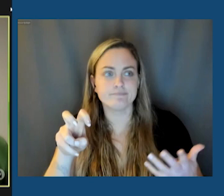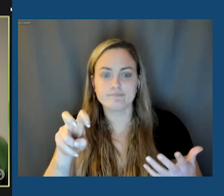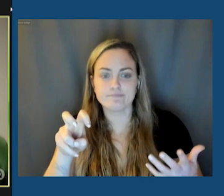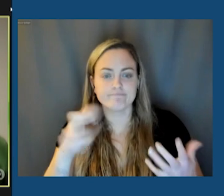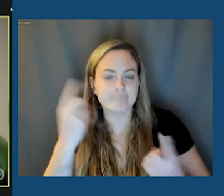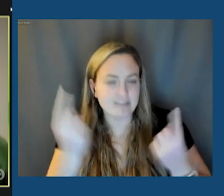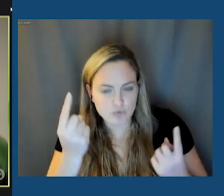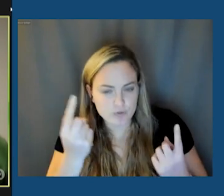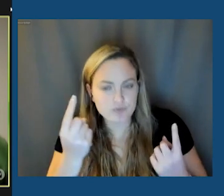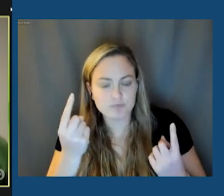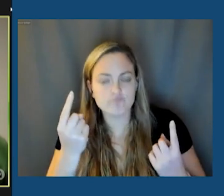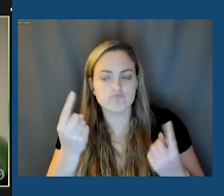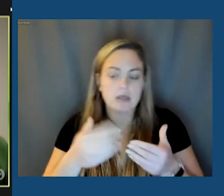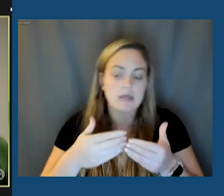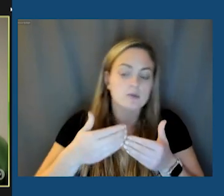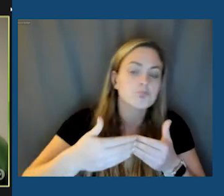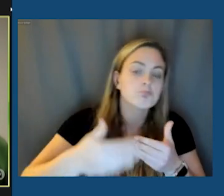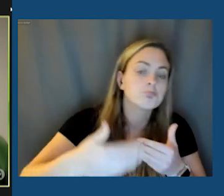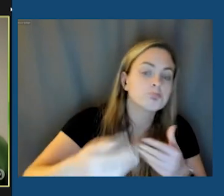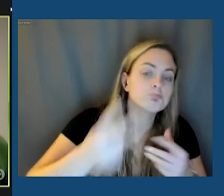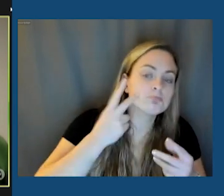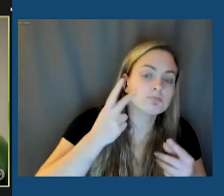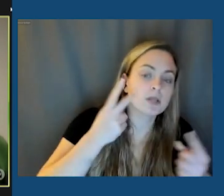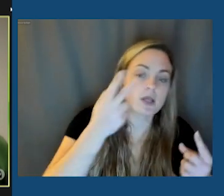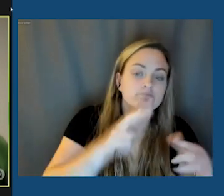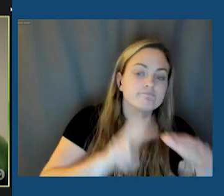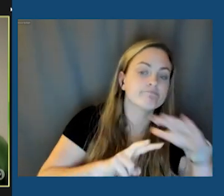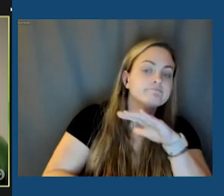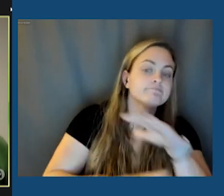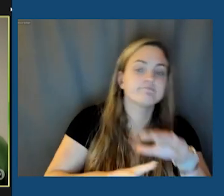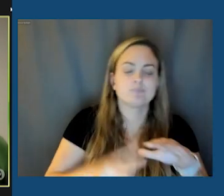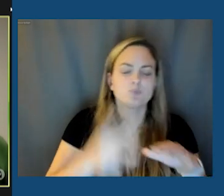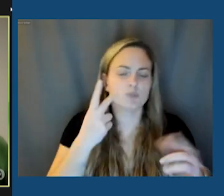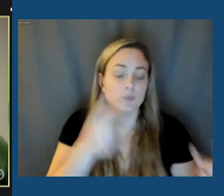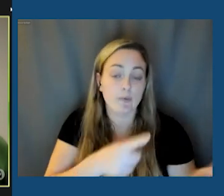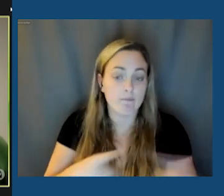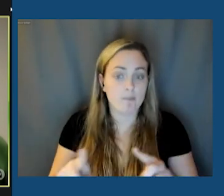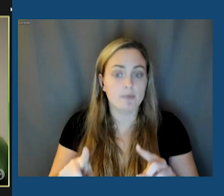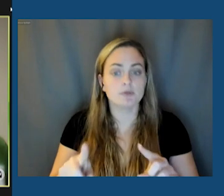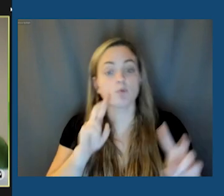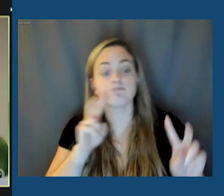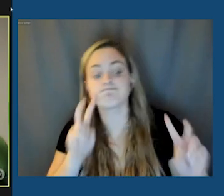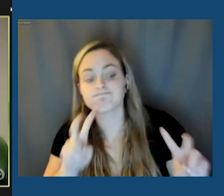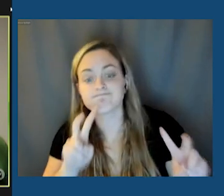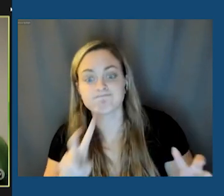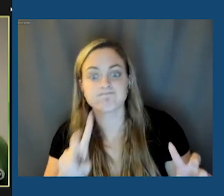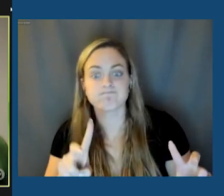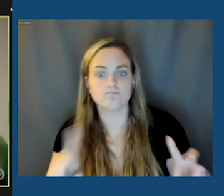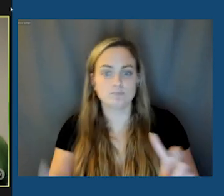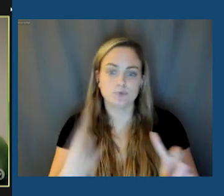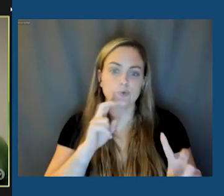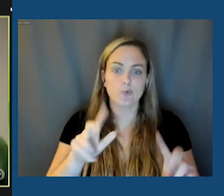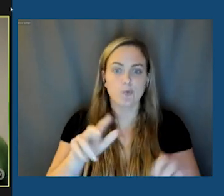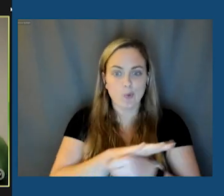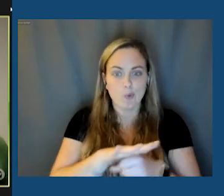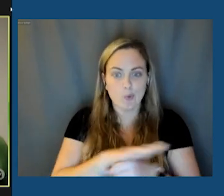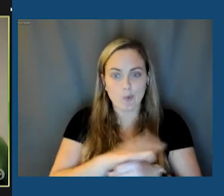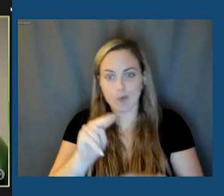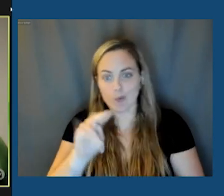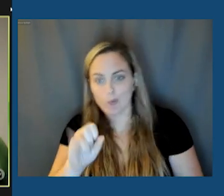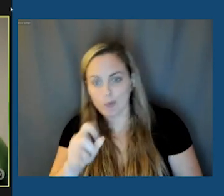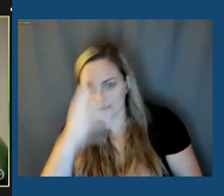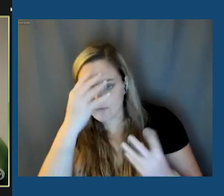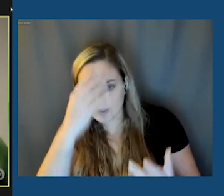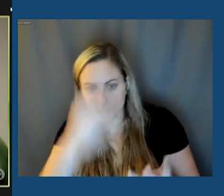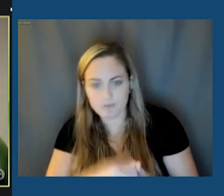considerations as tonight and tomorrow morning unfolds. And so please pay attention, as we said, to local information. Just